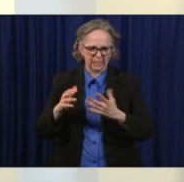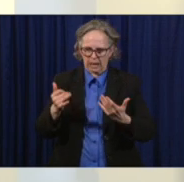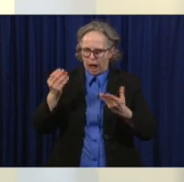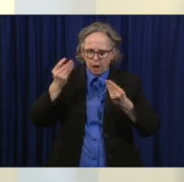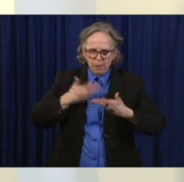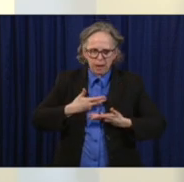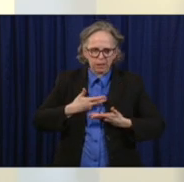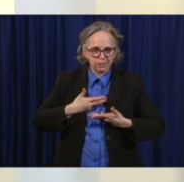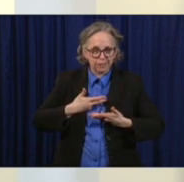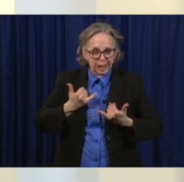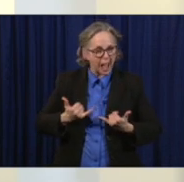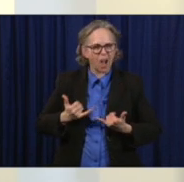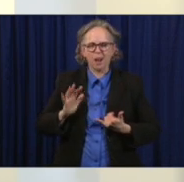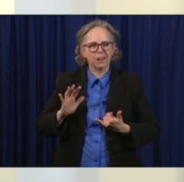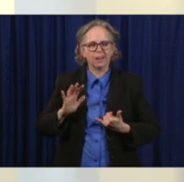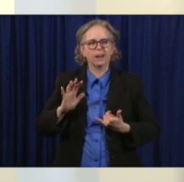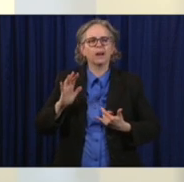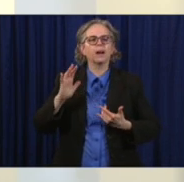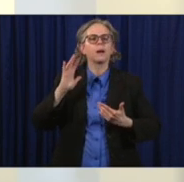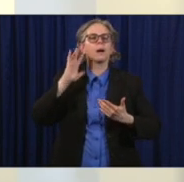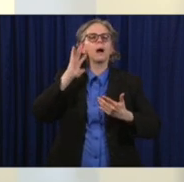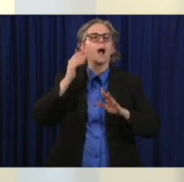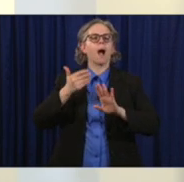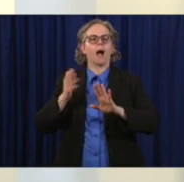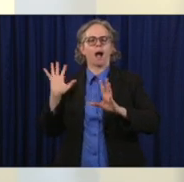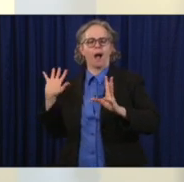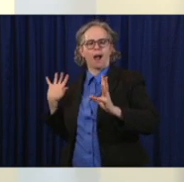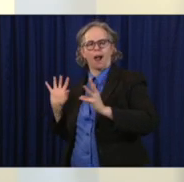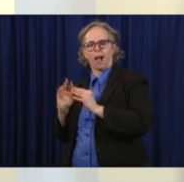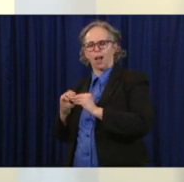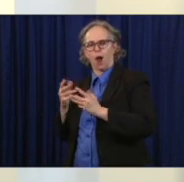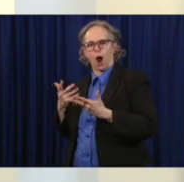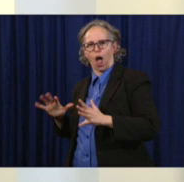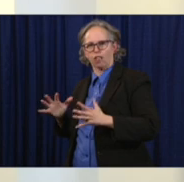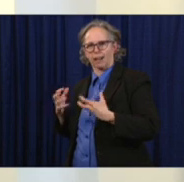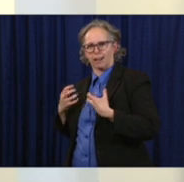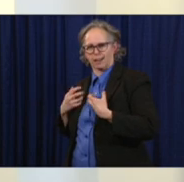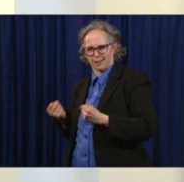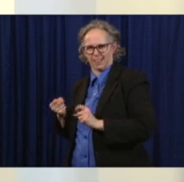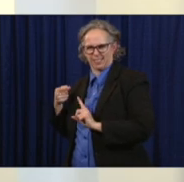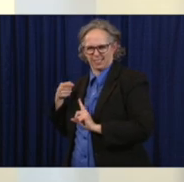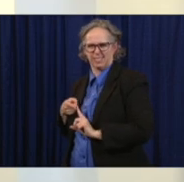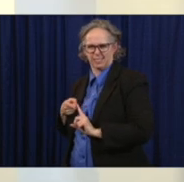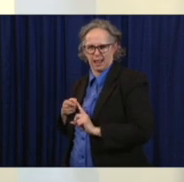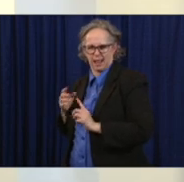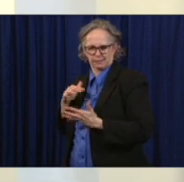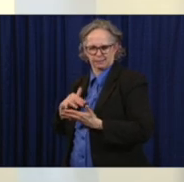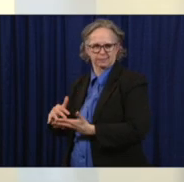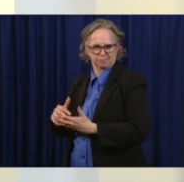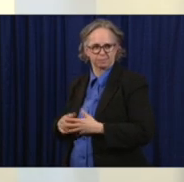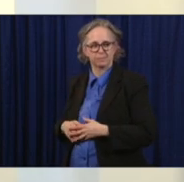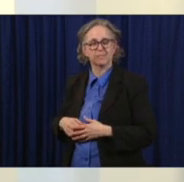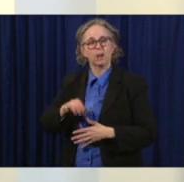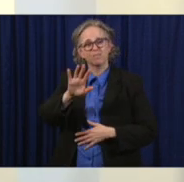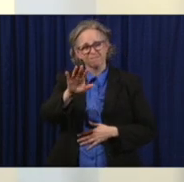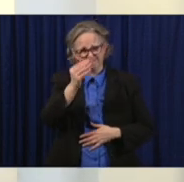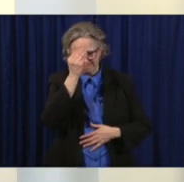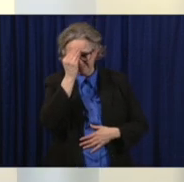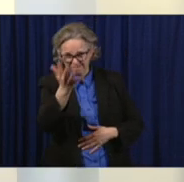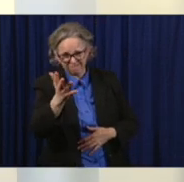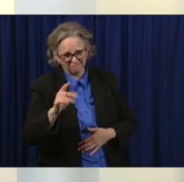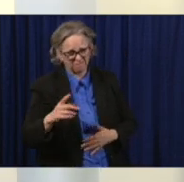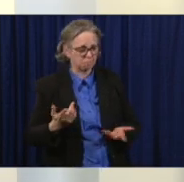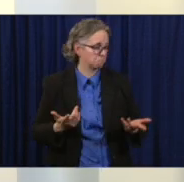Sometimes, you know, I asked our team, you know, what are the predilections of this test? And they said, you know, sometimes people can have had